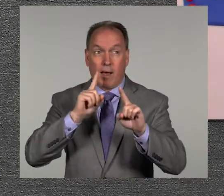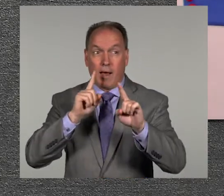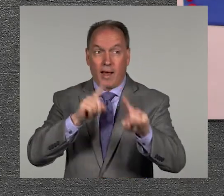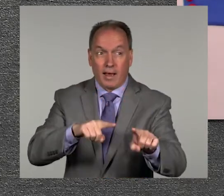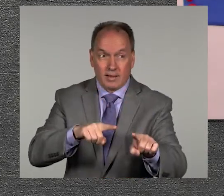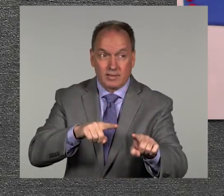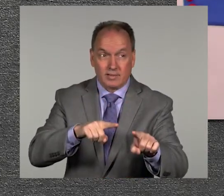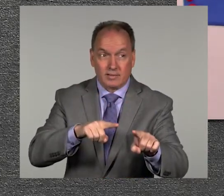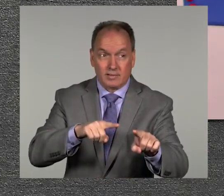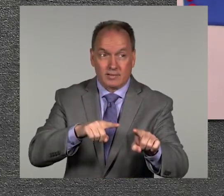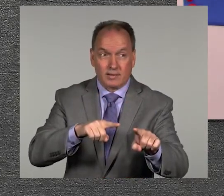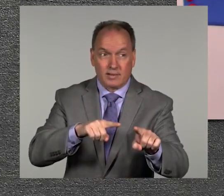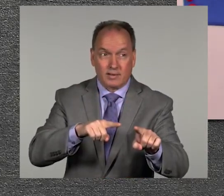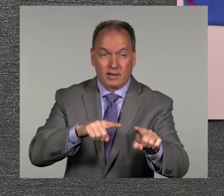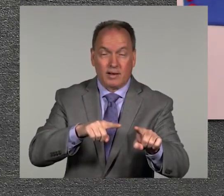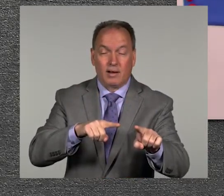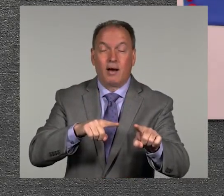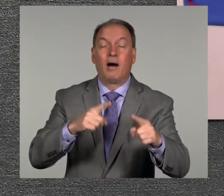5, 4, 3, 2, 1.